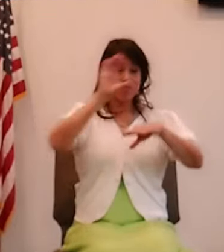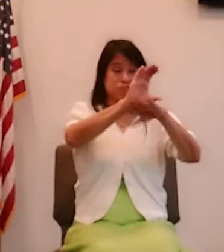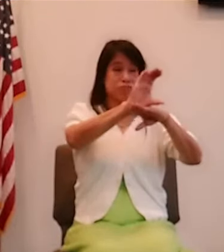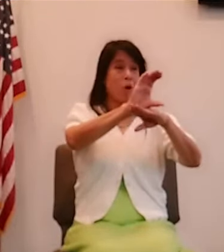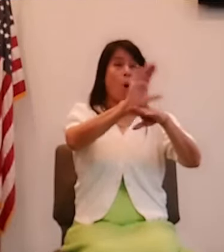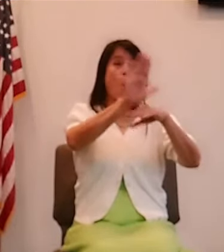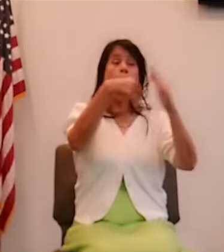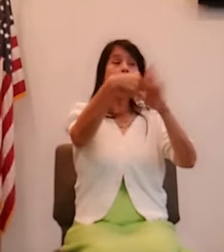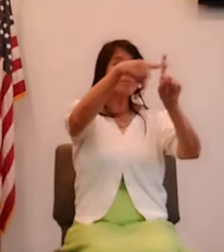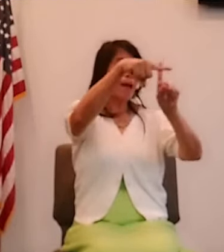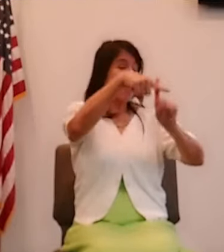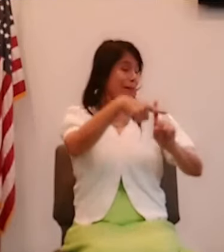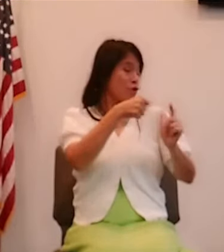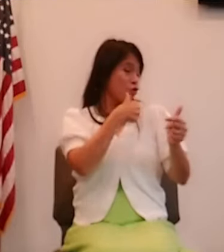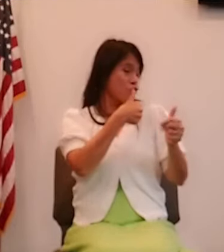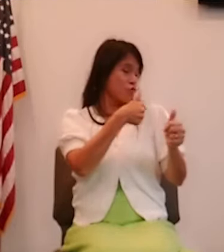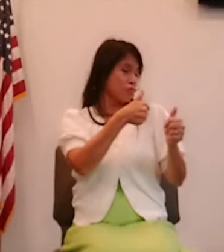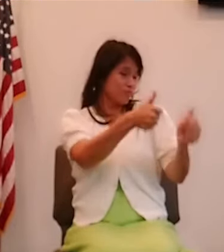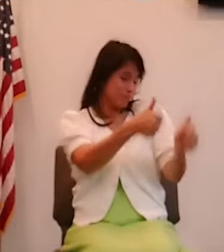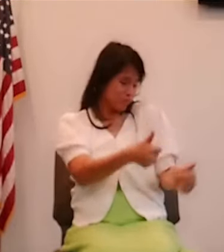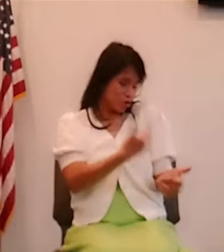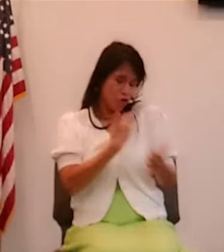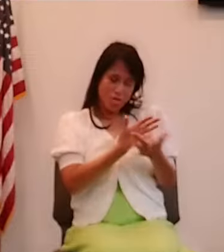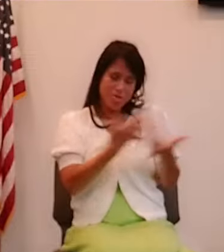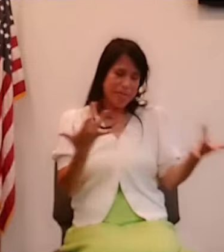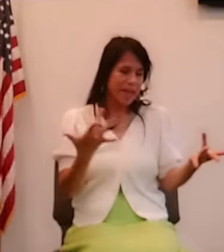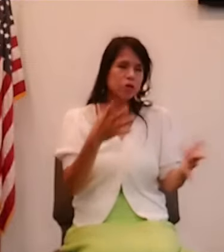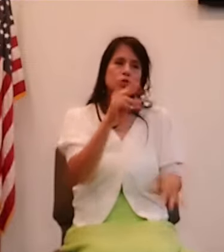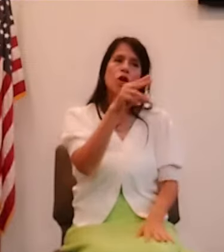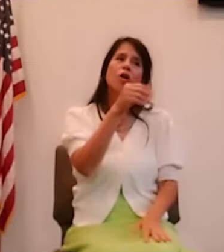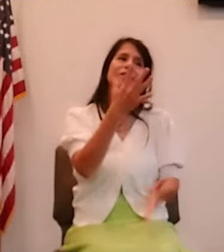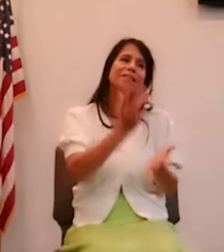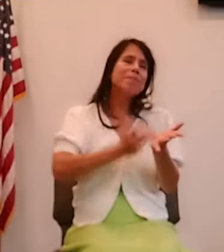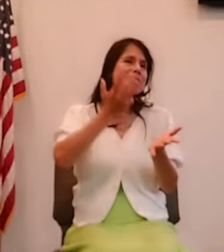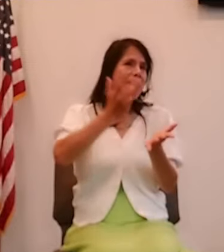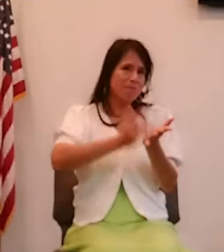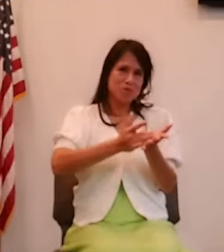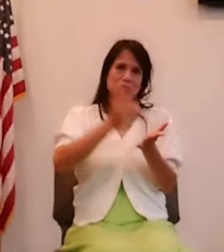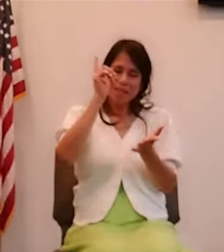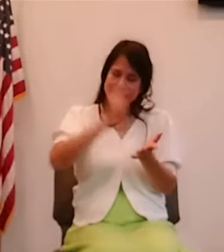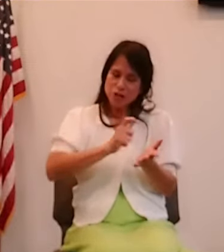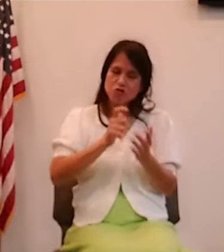just generally doesn't happen. He makes us cry out for the manna every day.